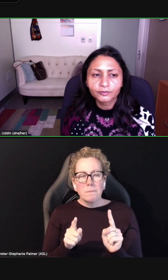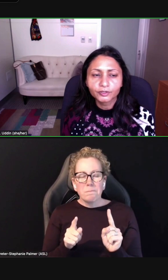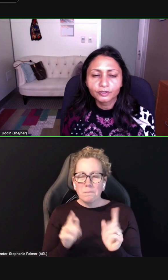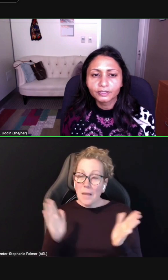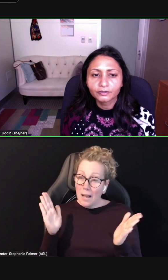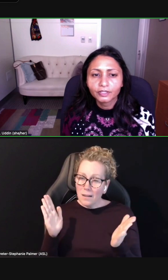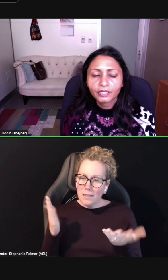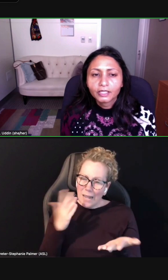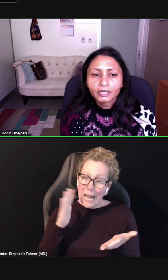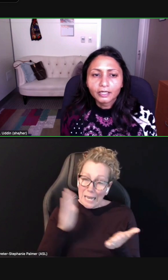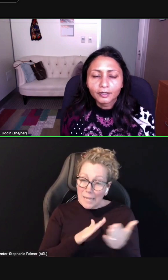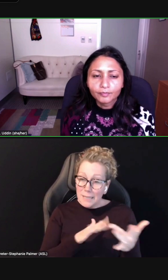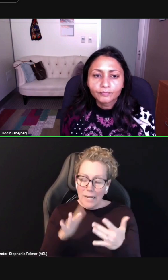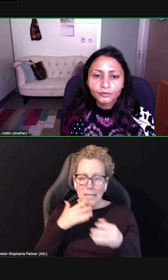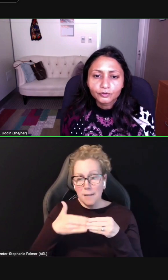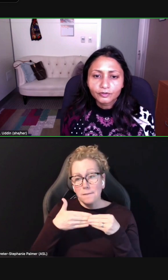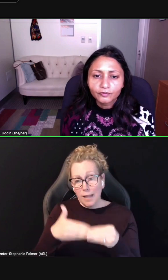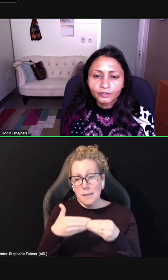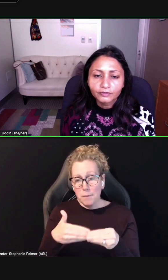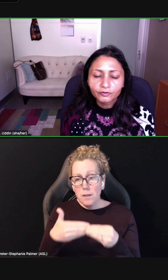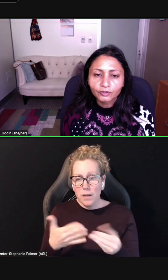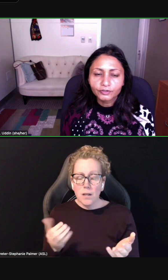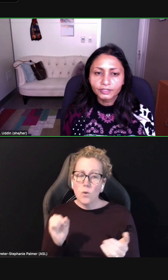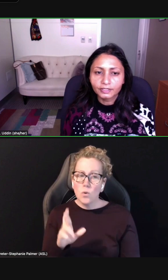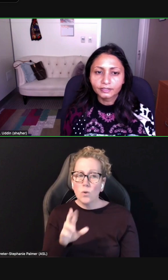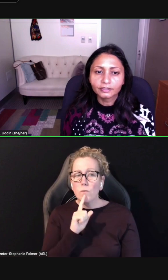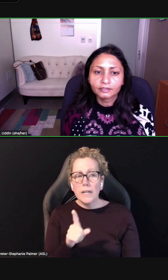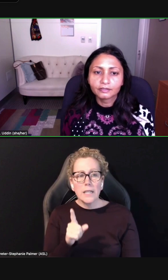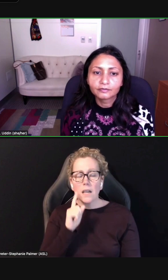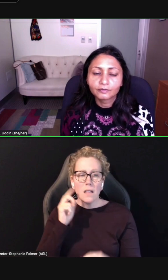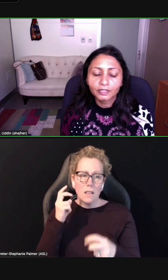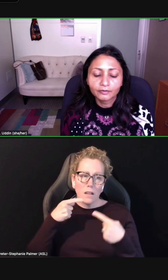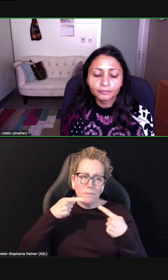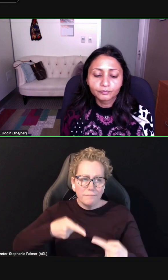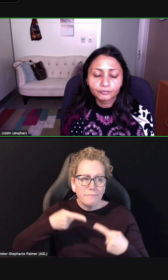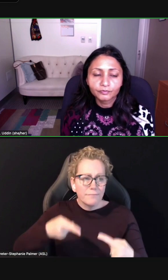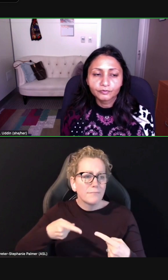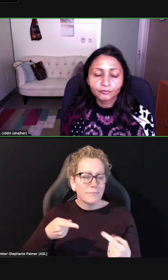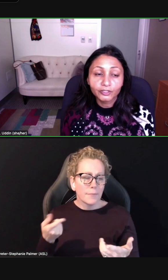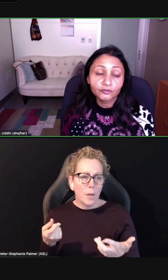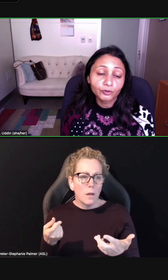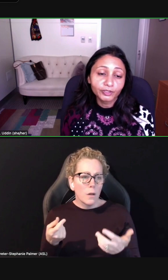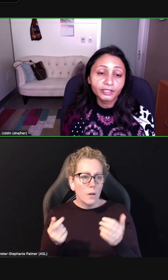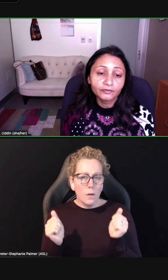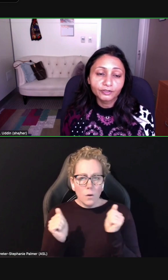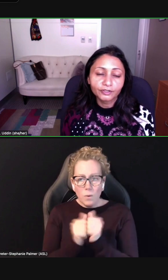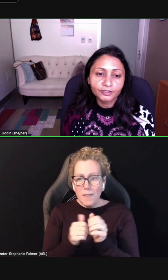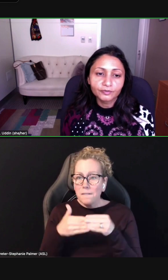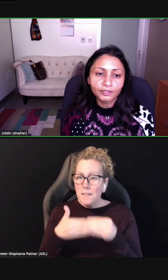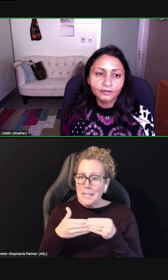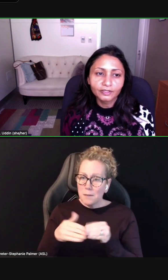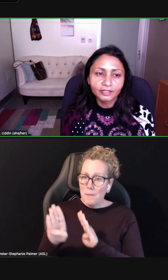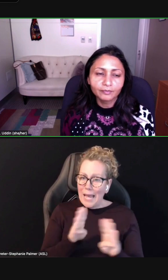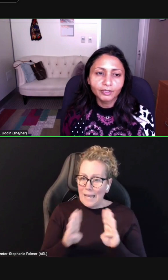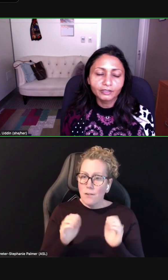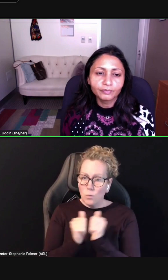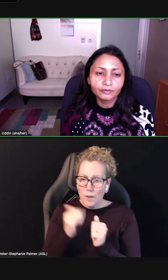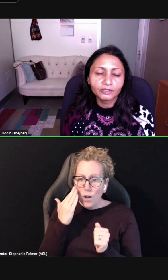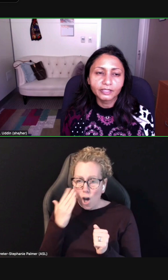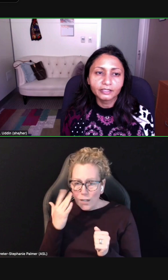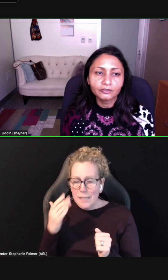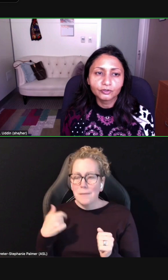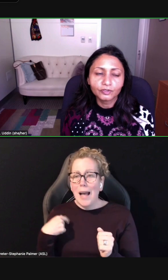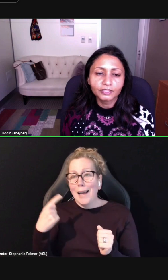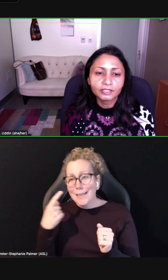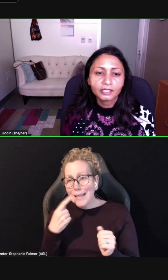is flexibility, or sort of the difficulties in flexible behavior in autism. And I think they might